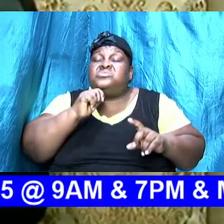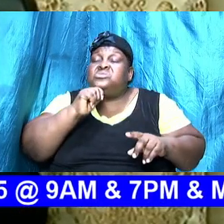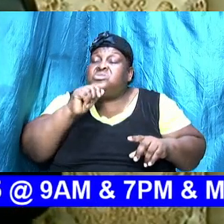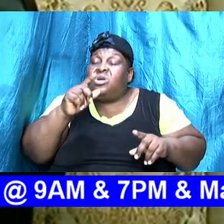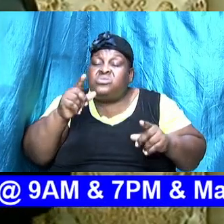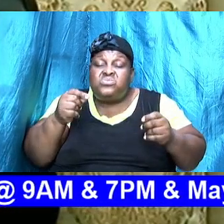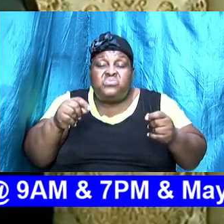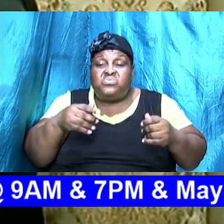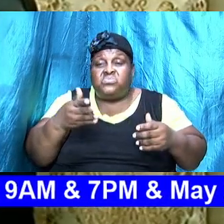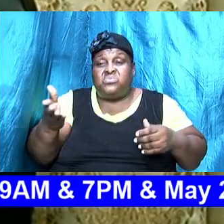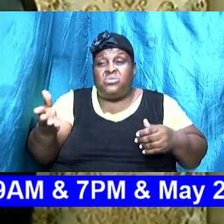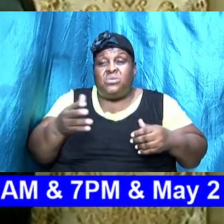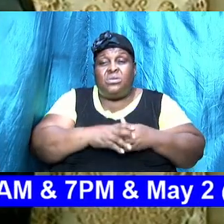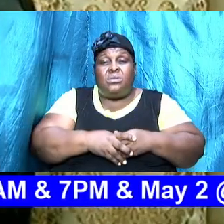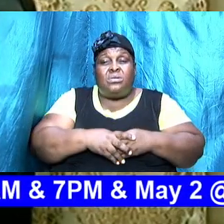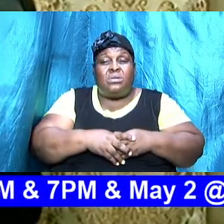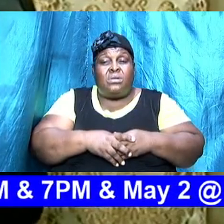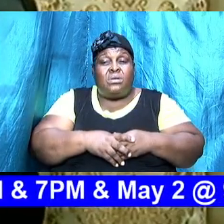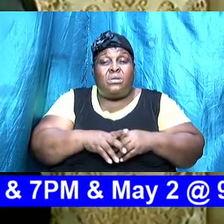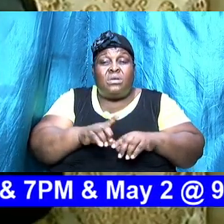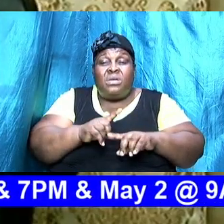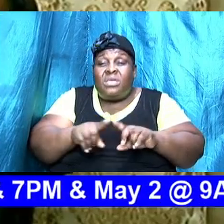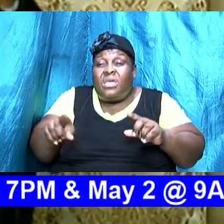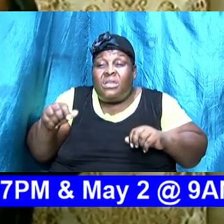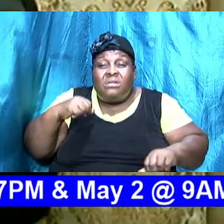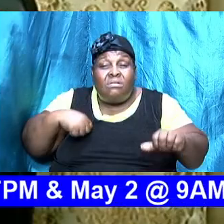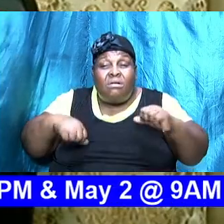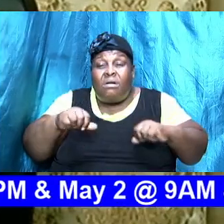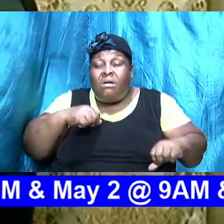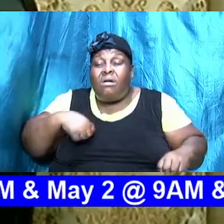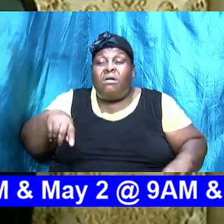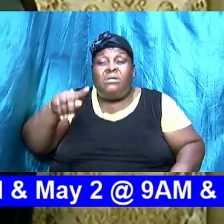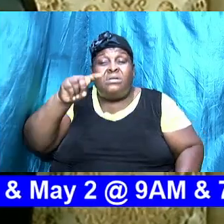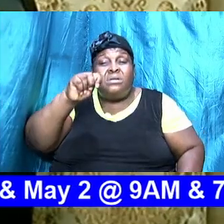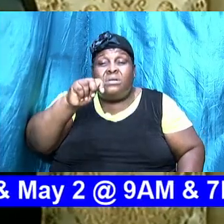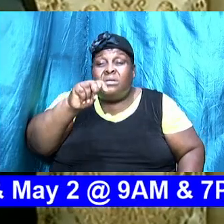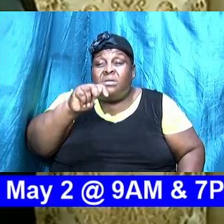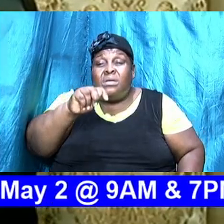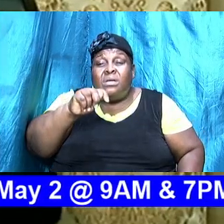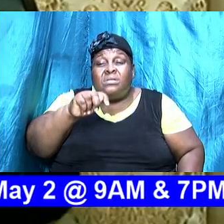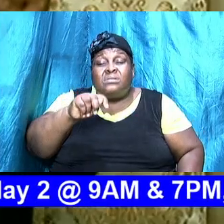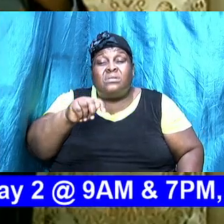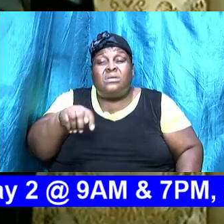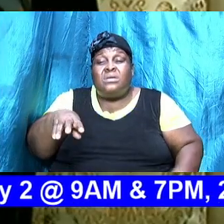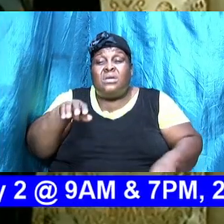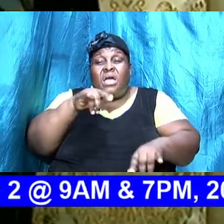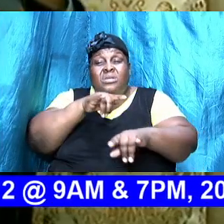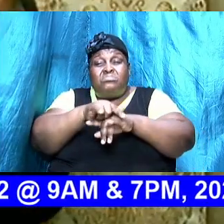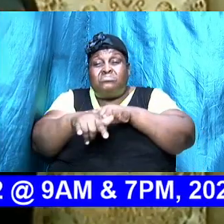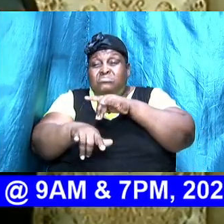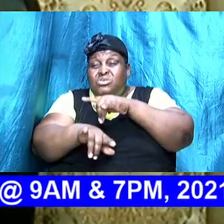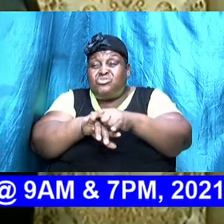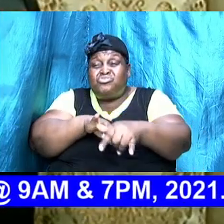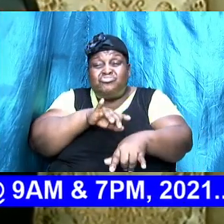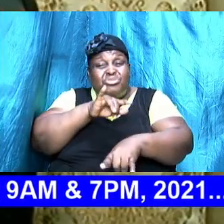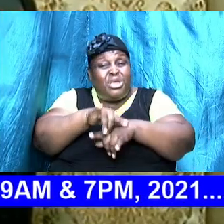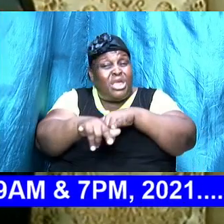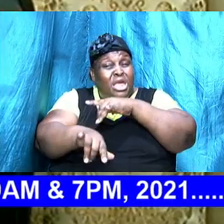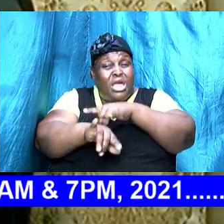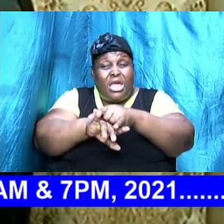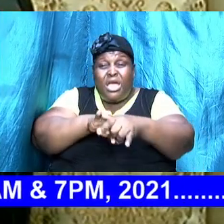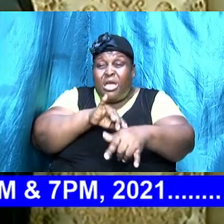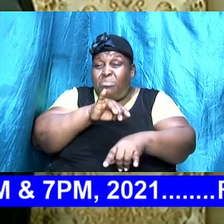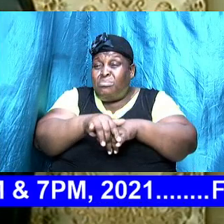We cannot commit treason. We cannot tear down and dismember and mash down